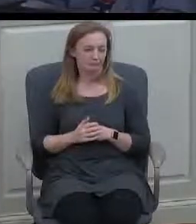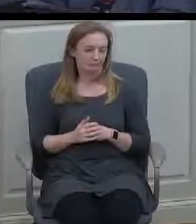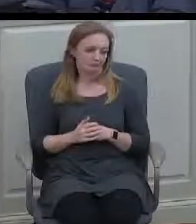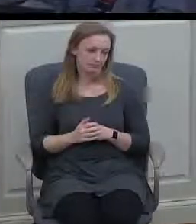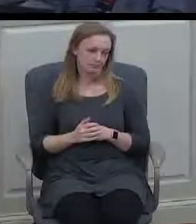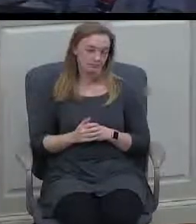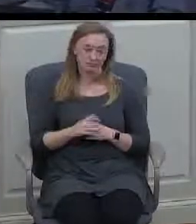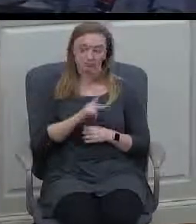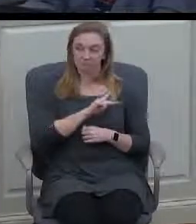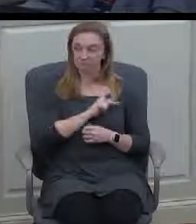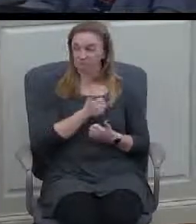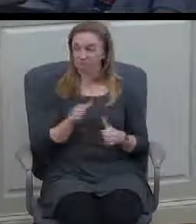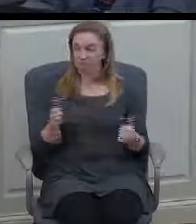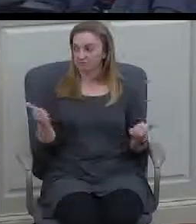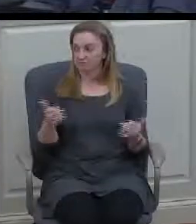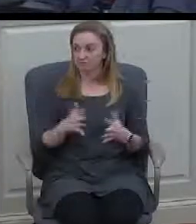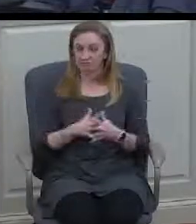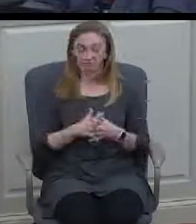Anything else?